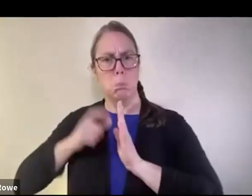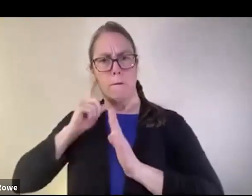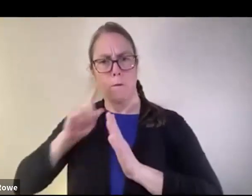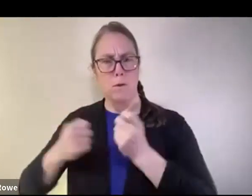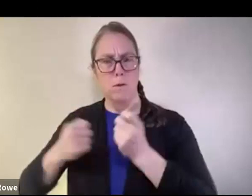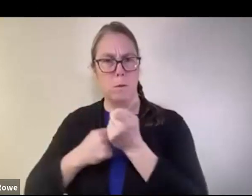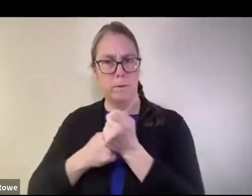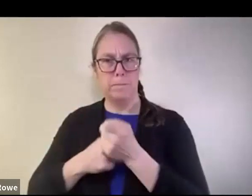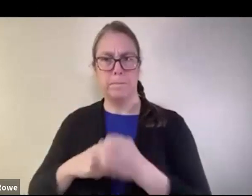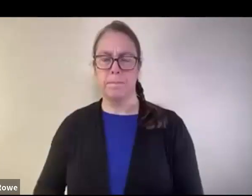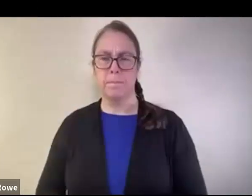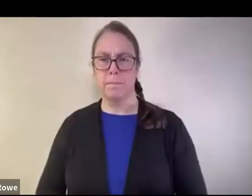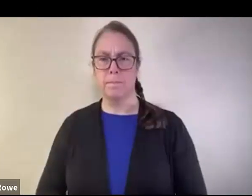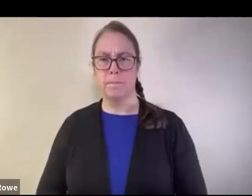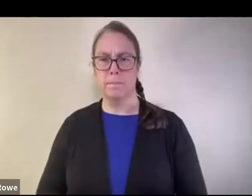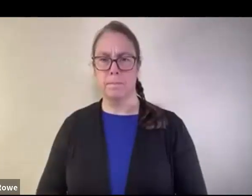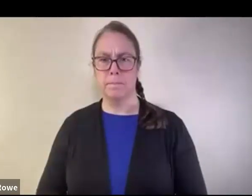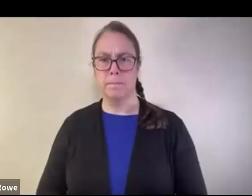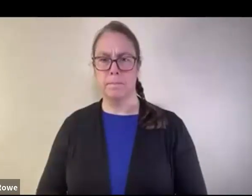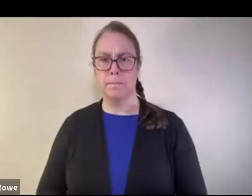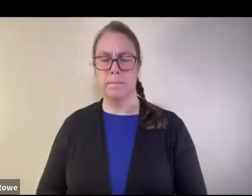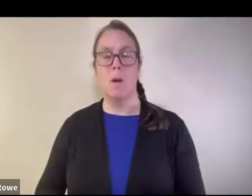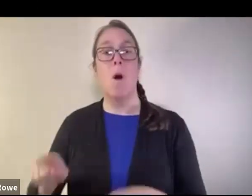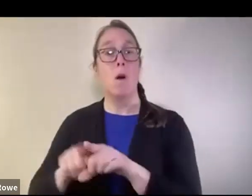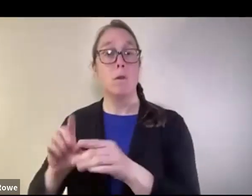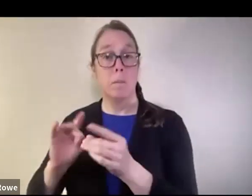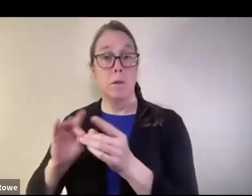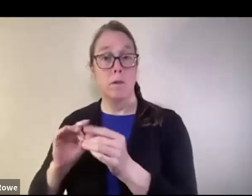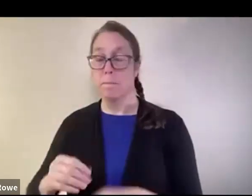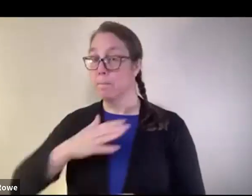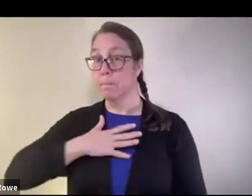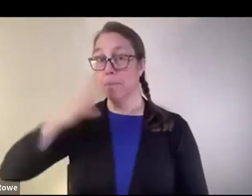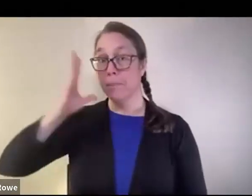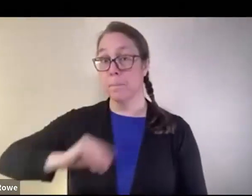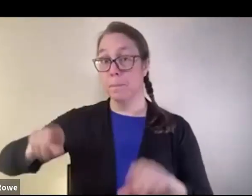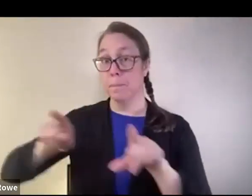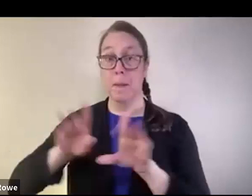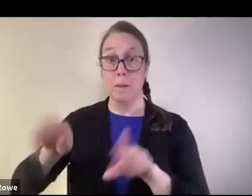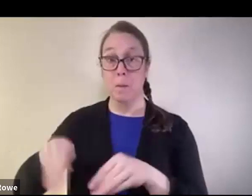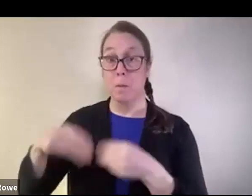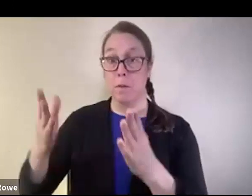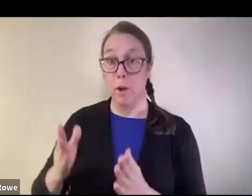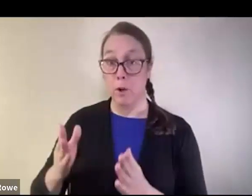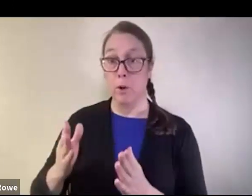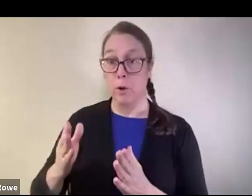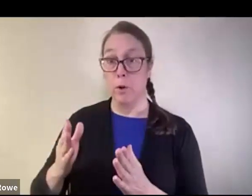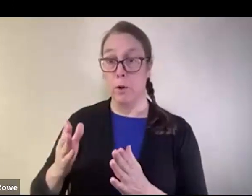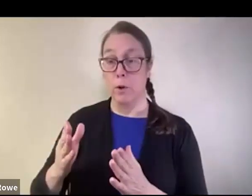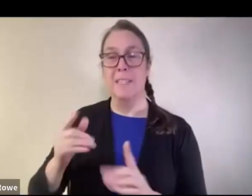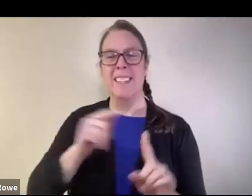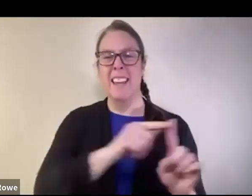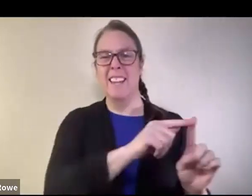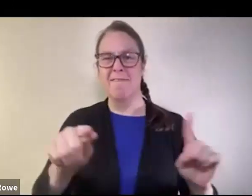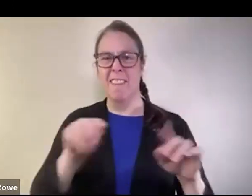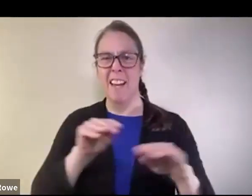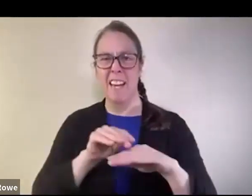support. She also says, my experience as a provider is that the counselors do not